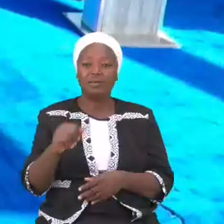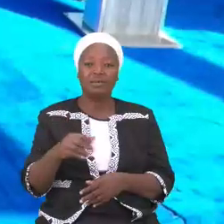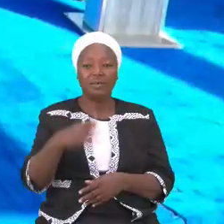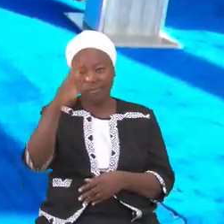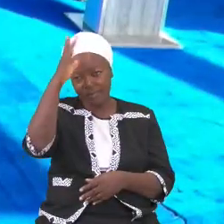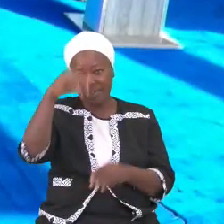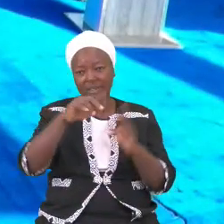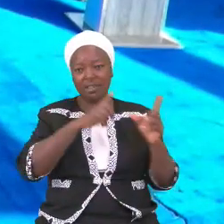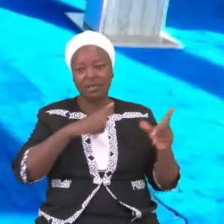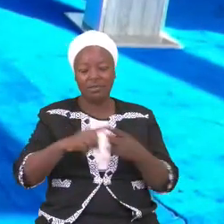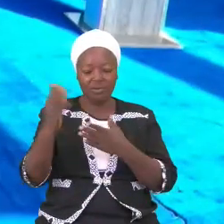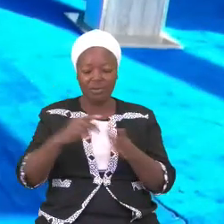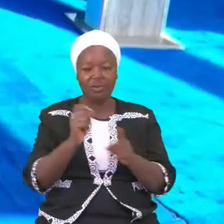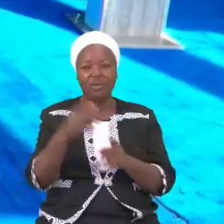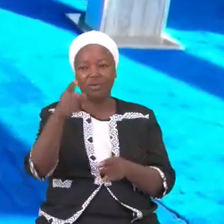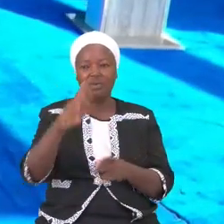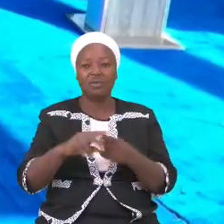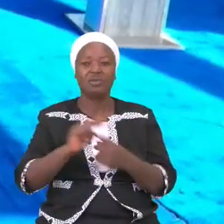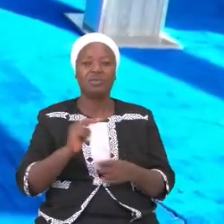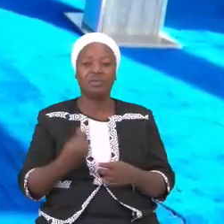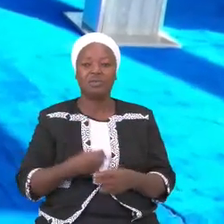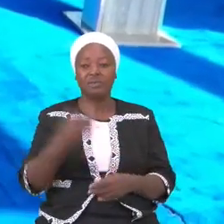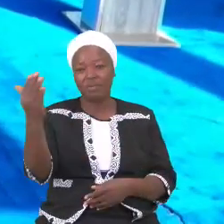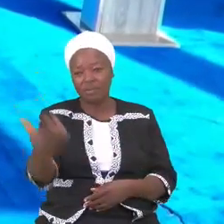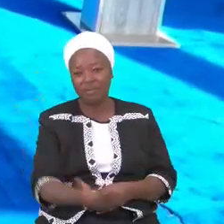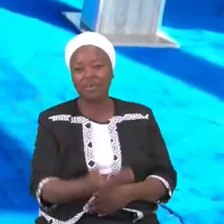Welcome, sir. Praise the Lord.